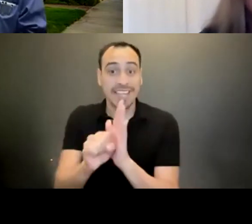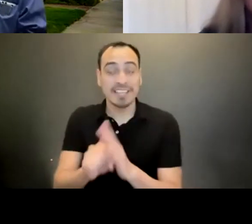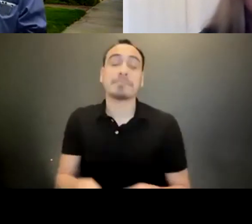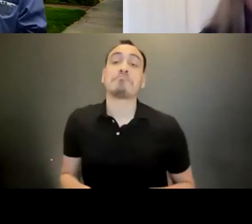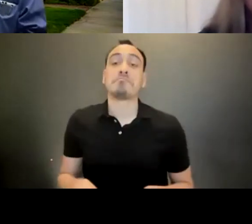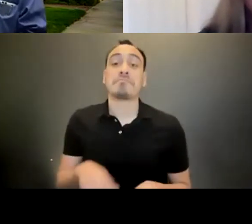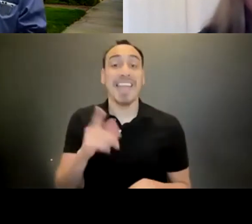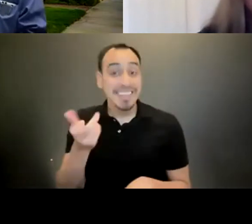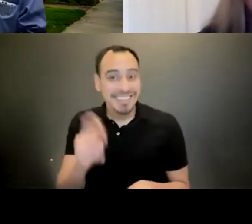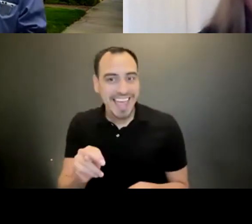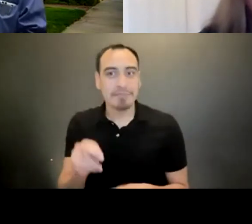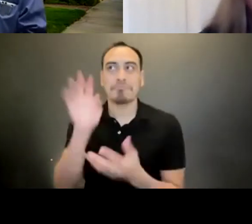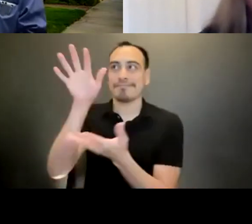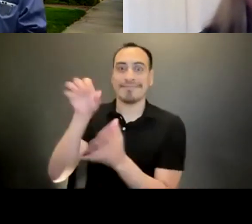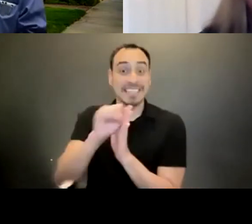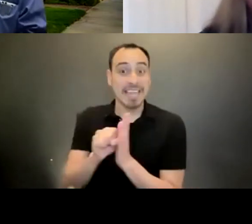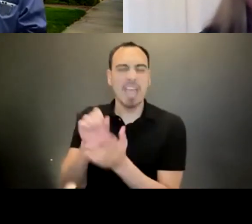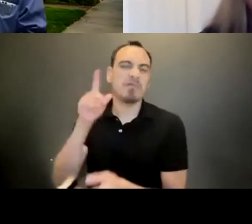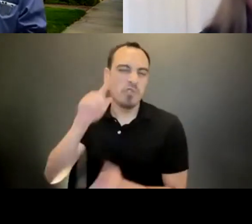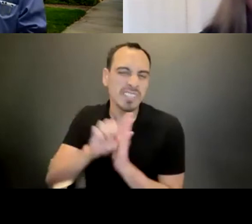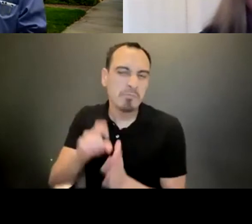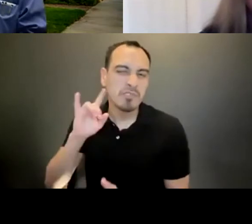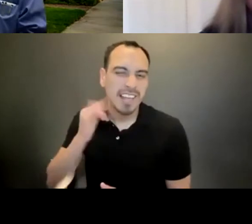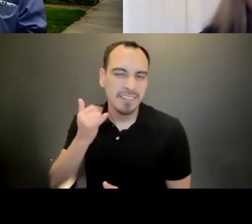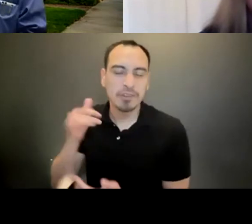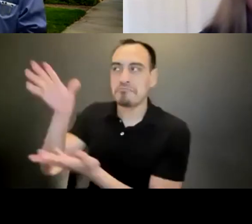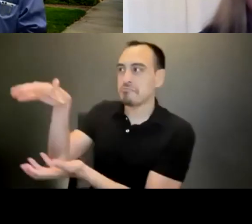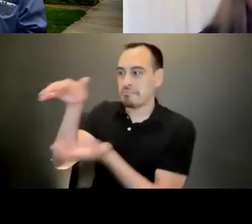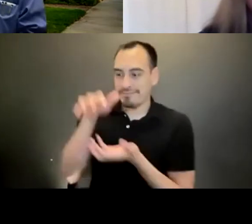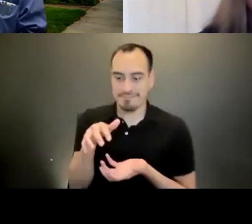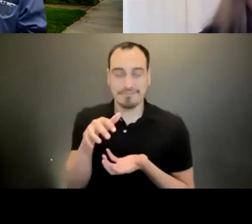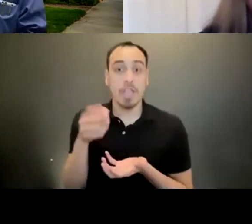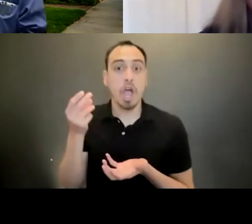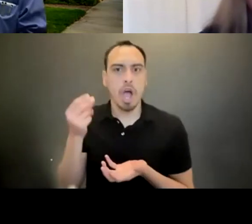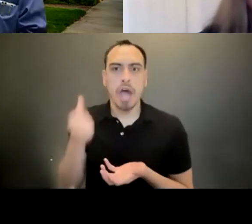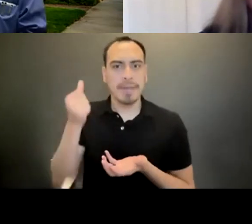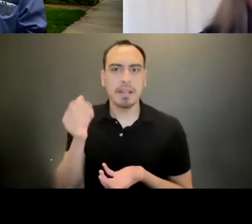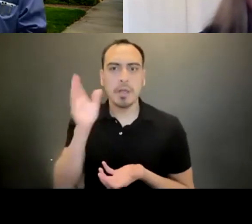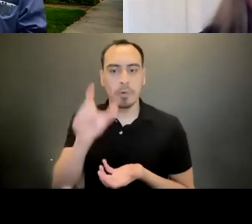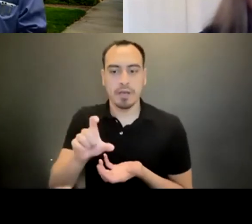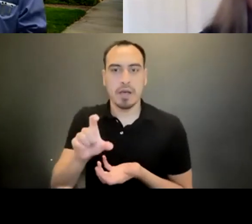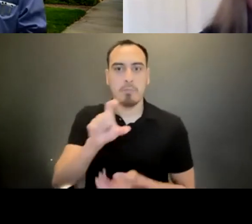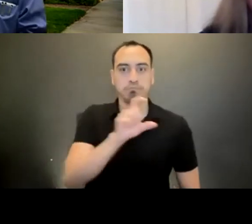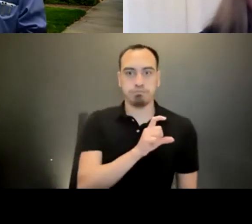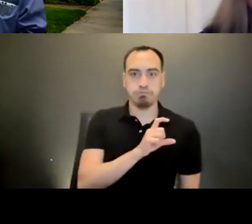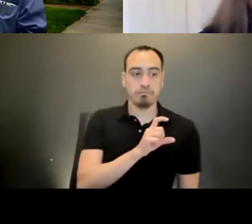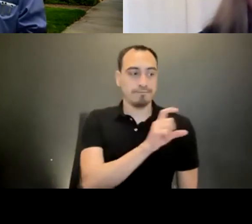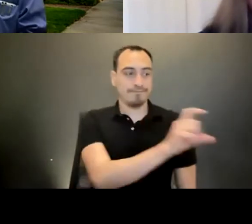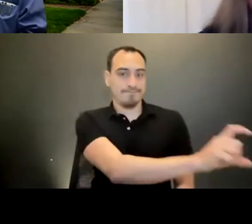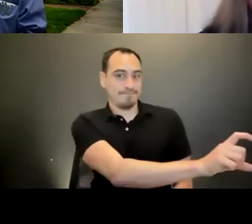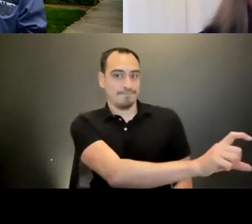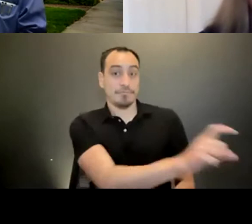California, the state takes off right off the top a certain percentage for the health systems,